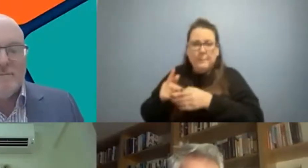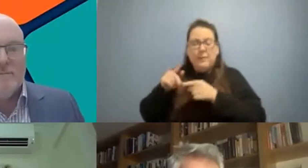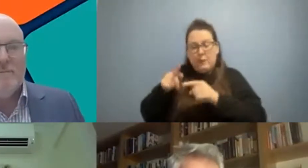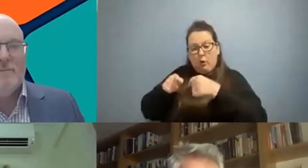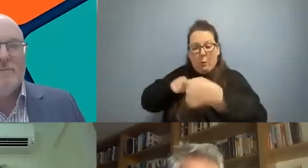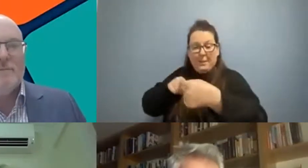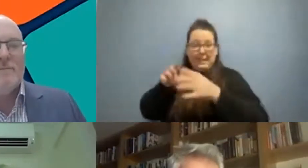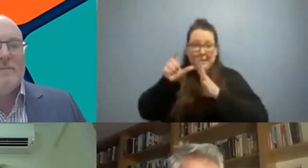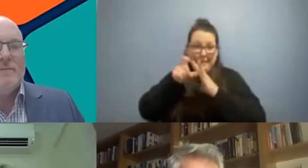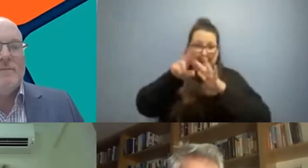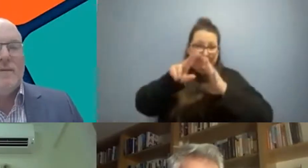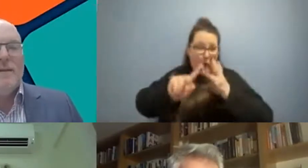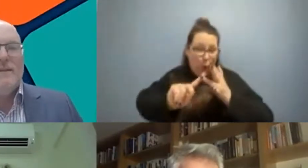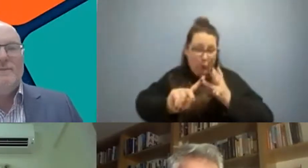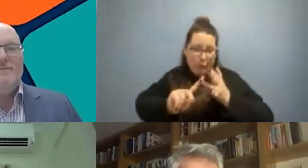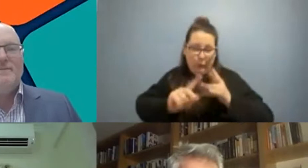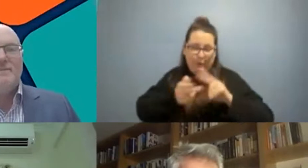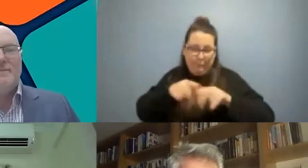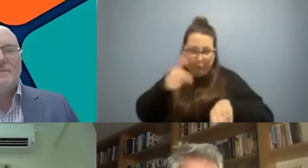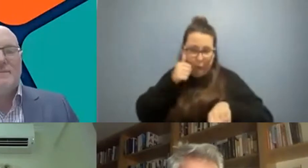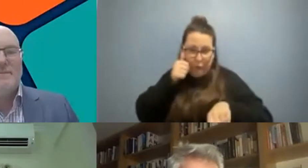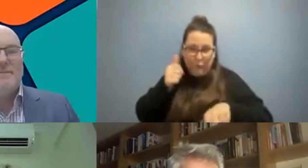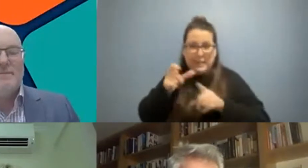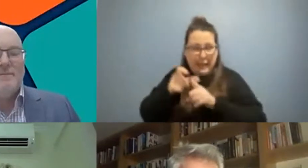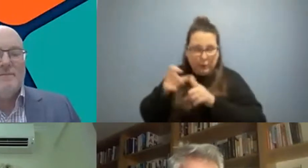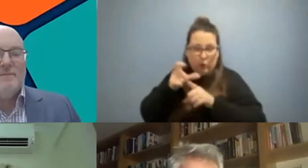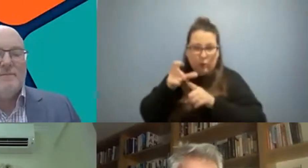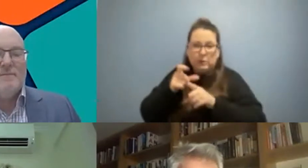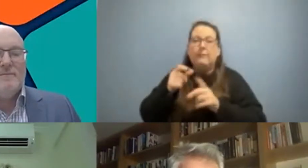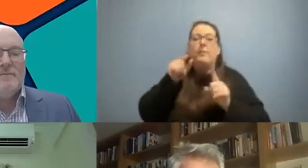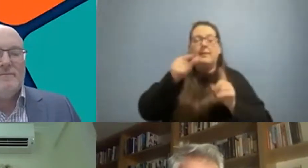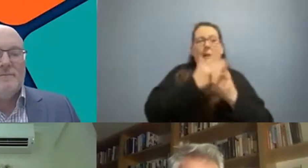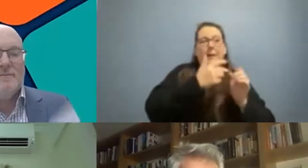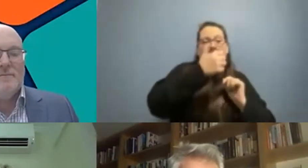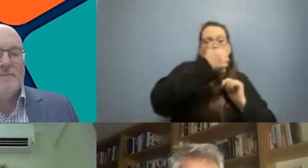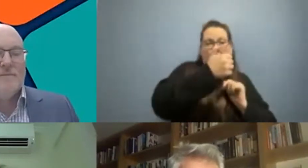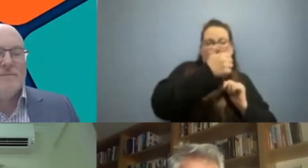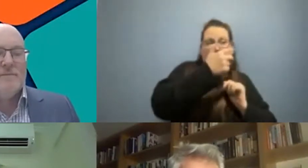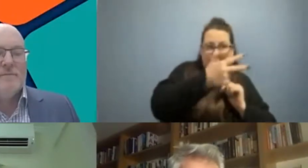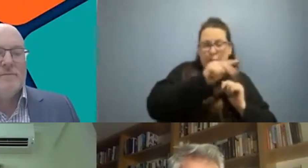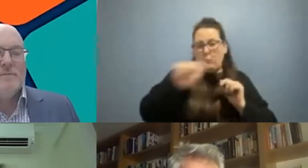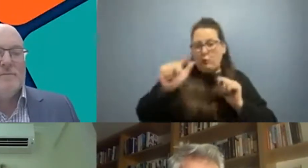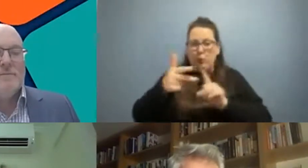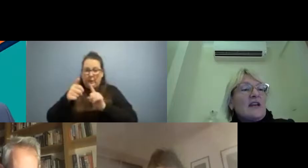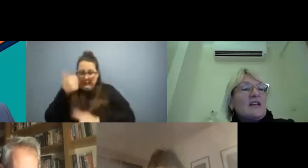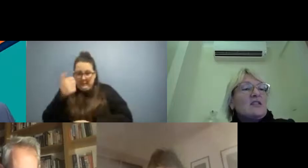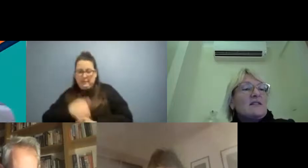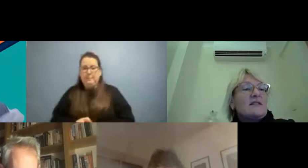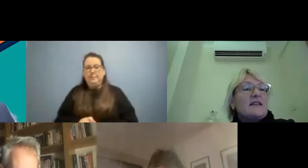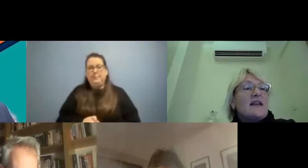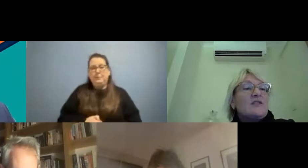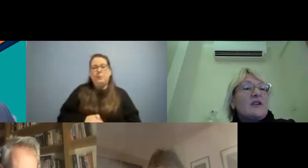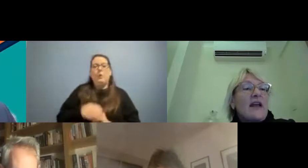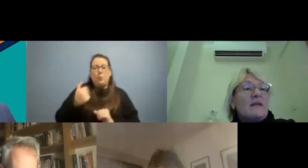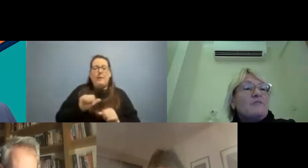DFO. For those of you that are familiar with that area, 8:30 to 6 p.m. daily. We have COVID vaccination locations